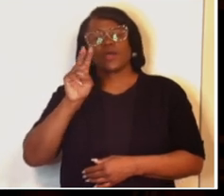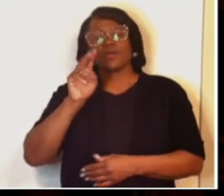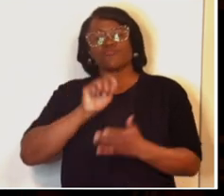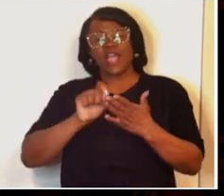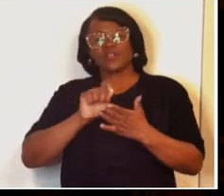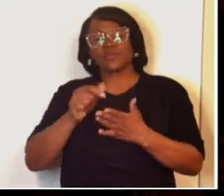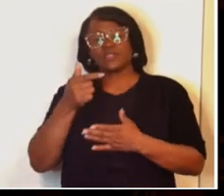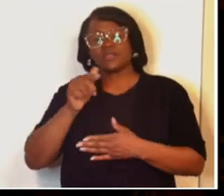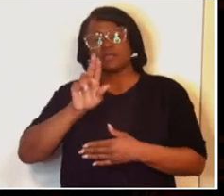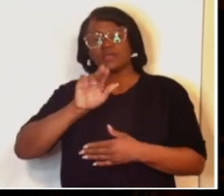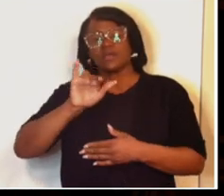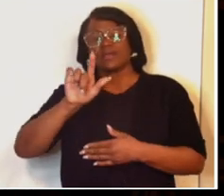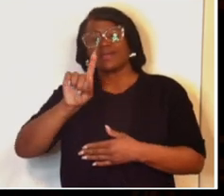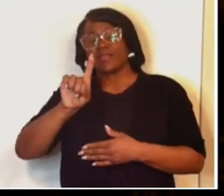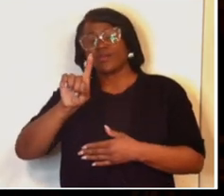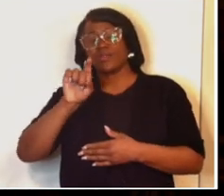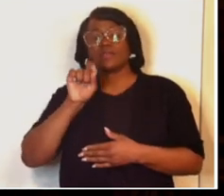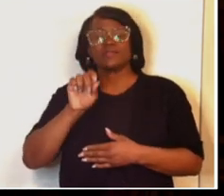harlemwritersguild.org. That's